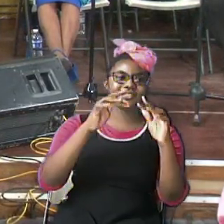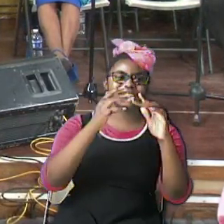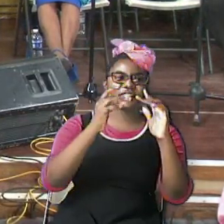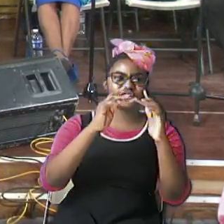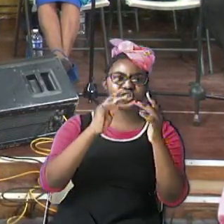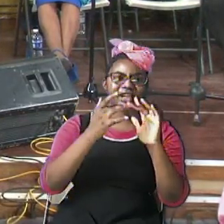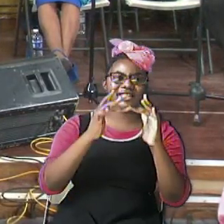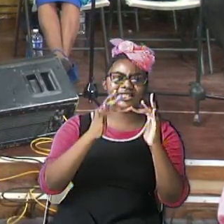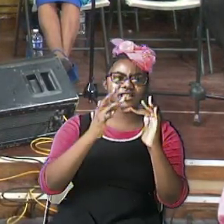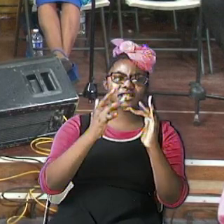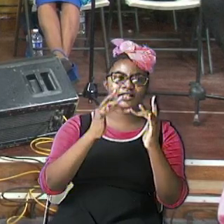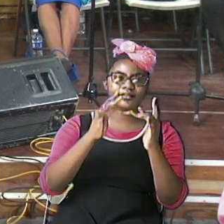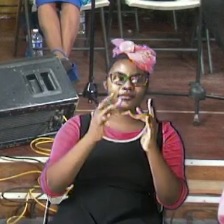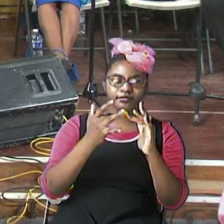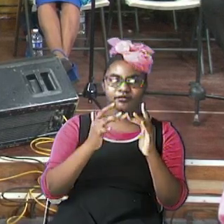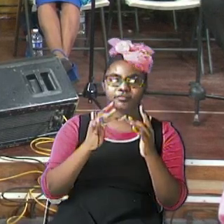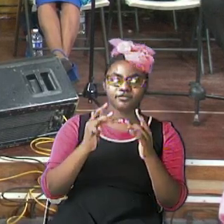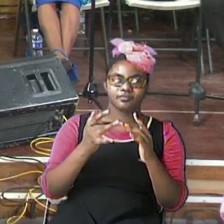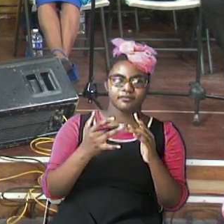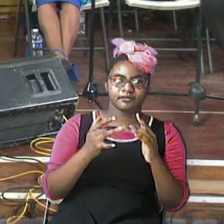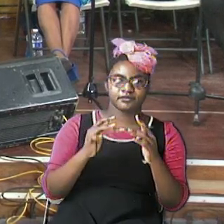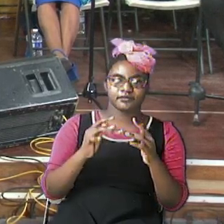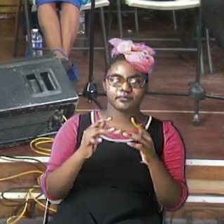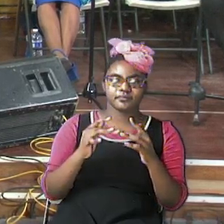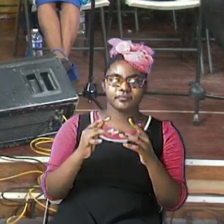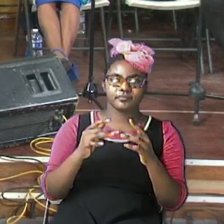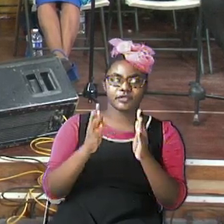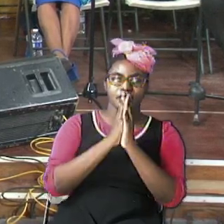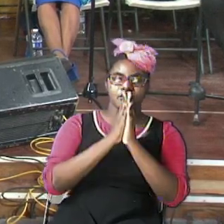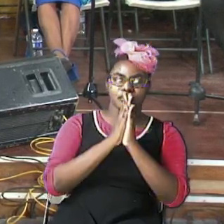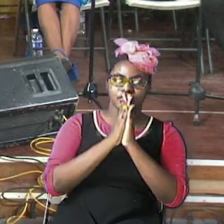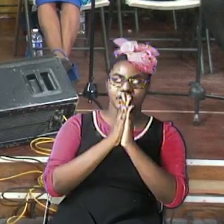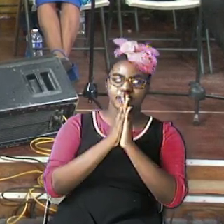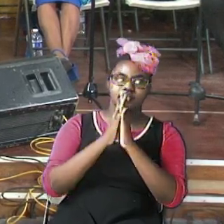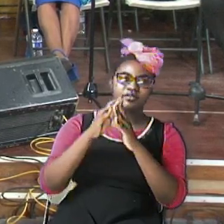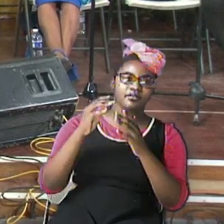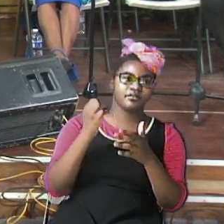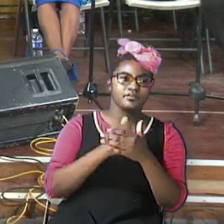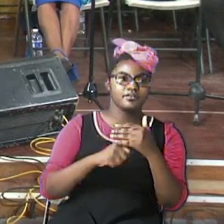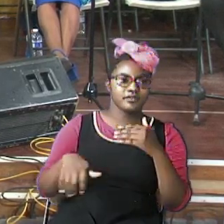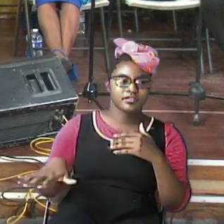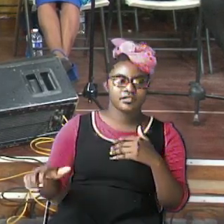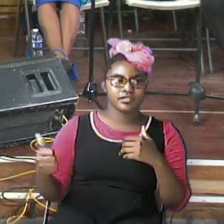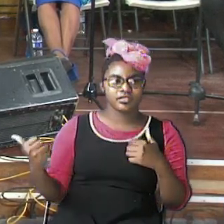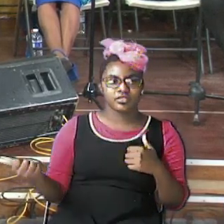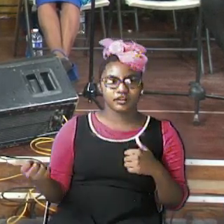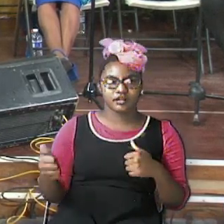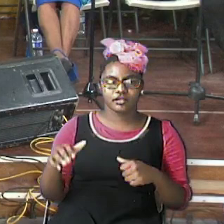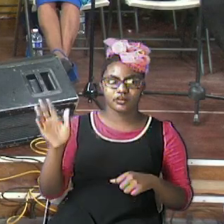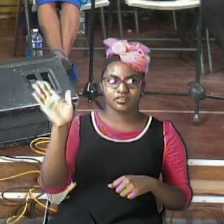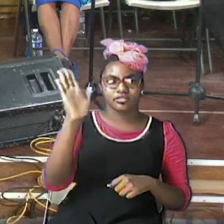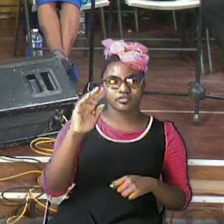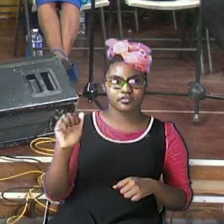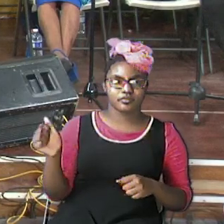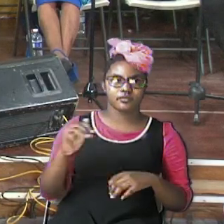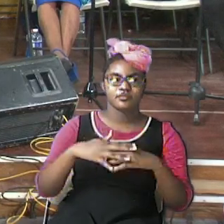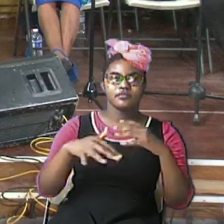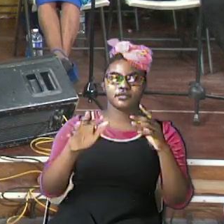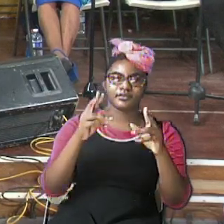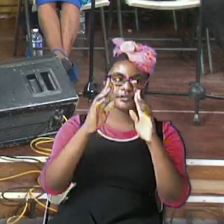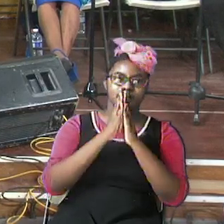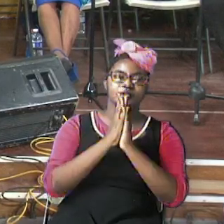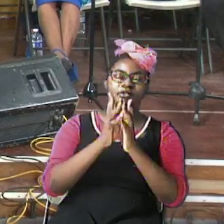Web. Normally they would have been here. We have prayed for some. Others just didn't get to send a request, but we do know and